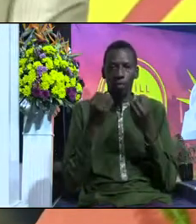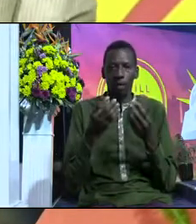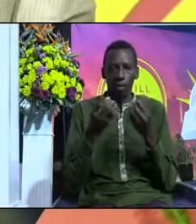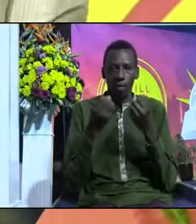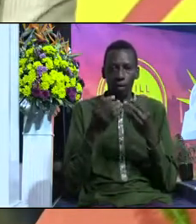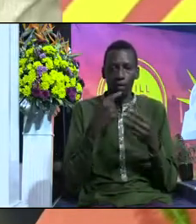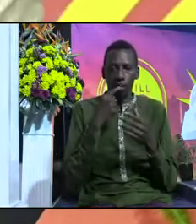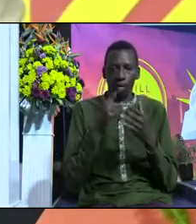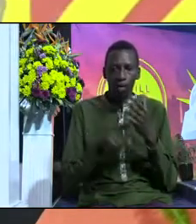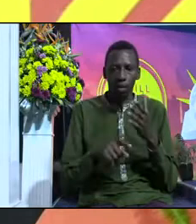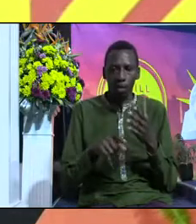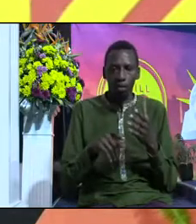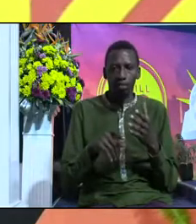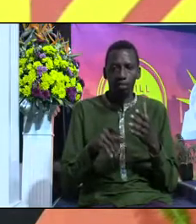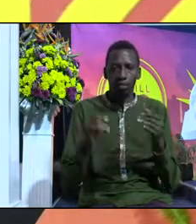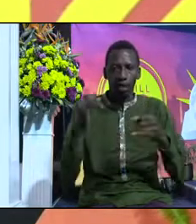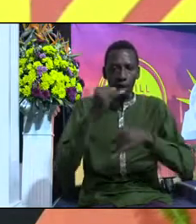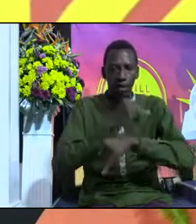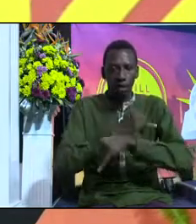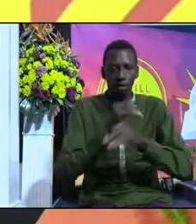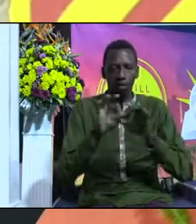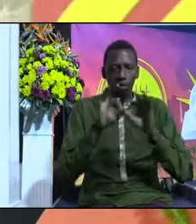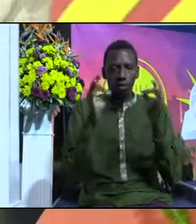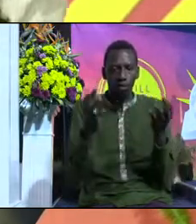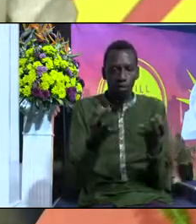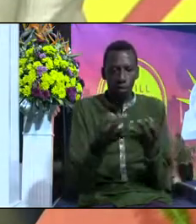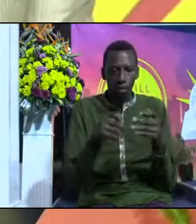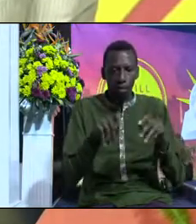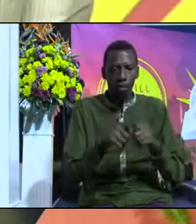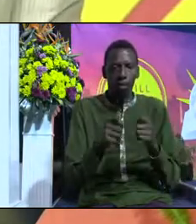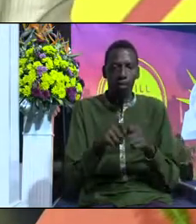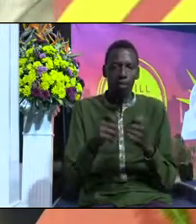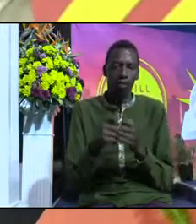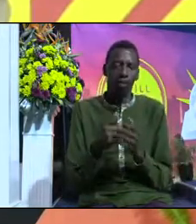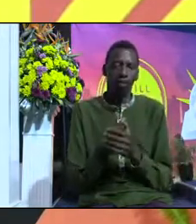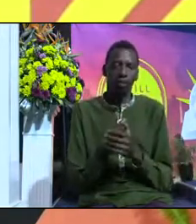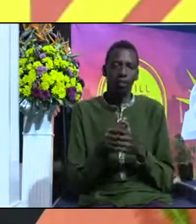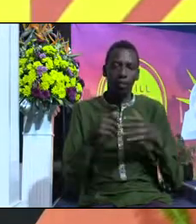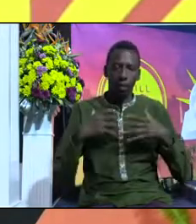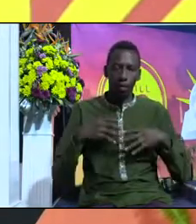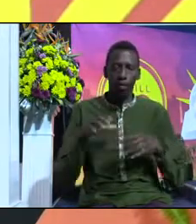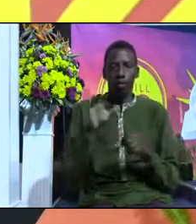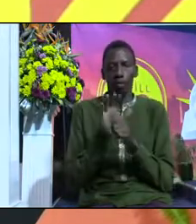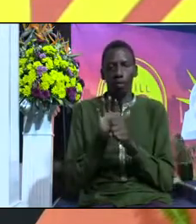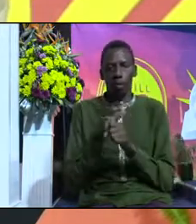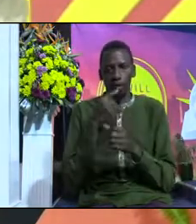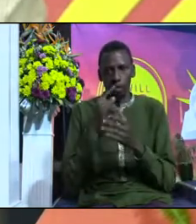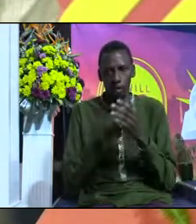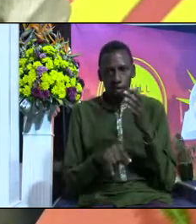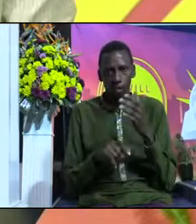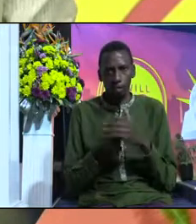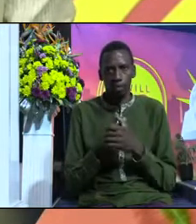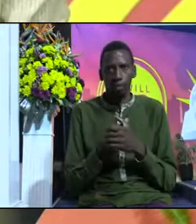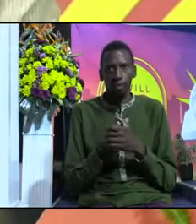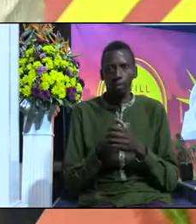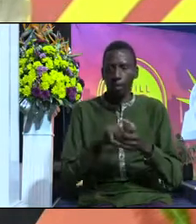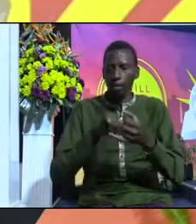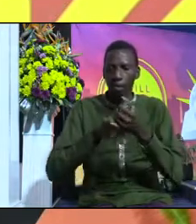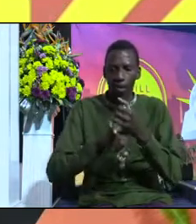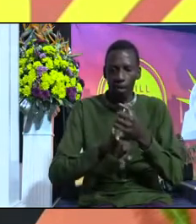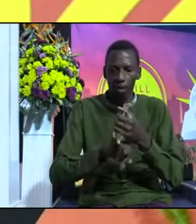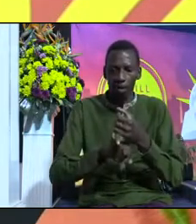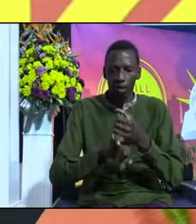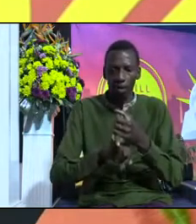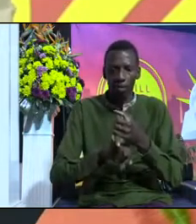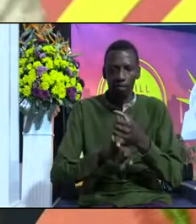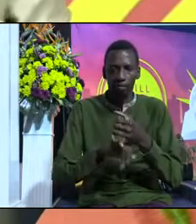of the family is falling apart. So many people are saying that it ain't there, that marriage is not going to make